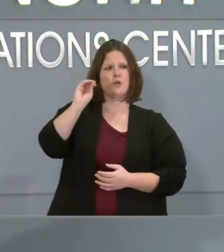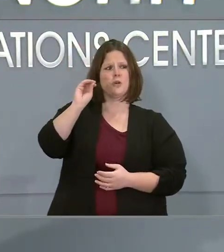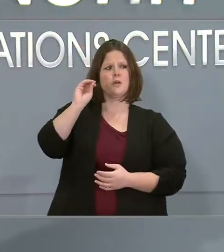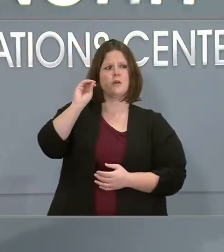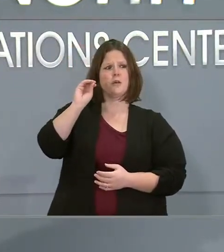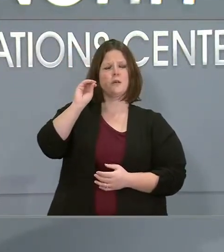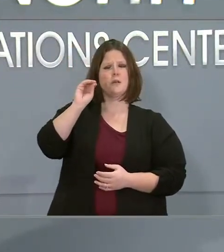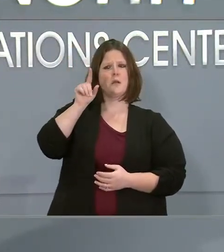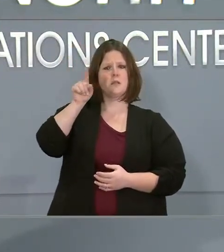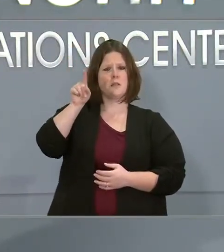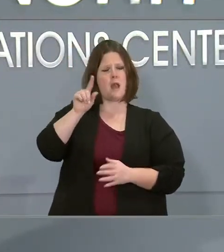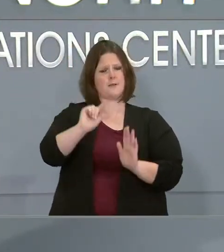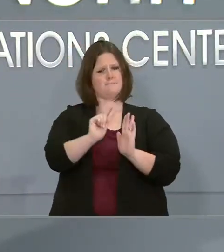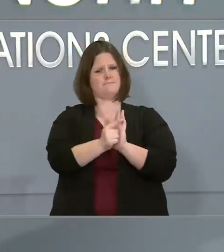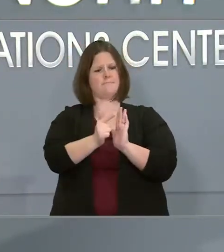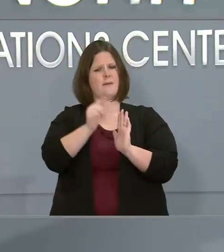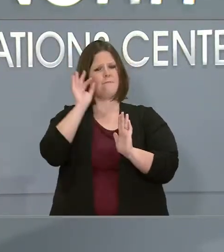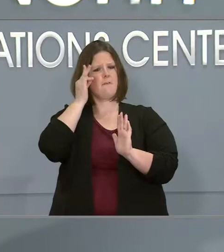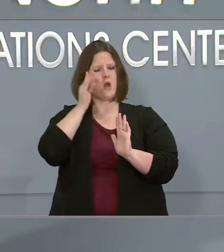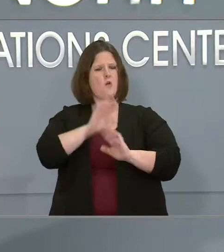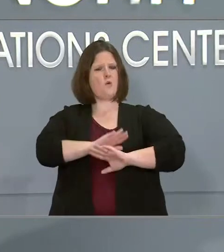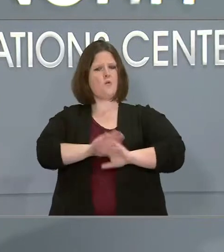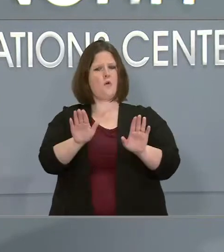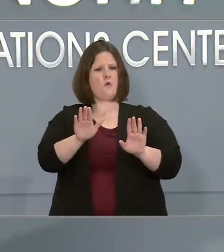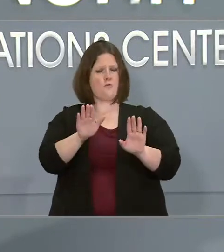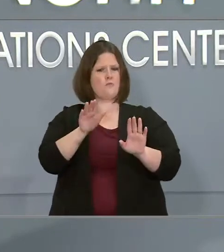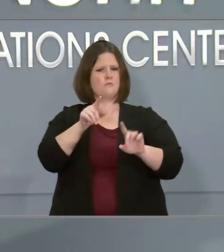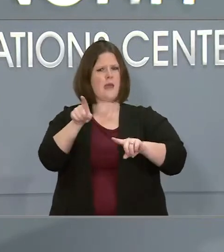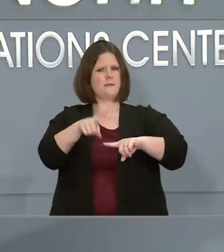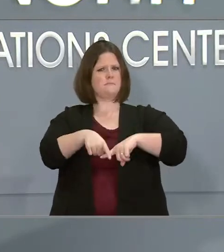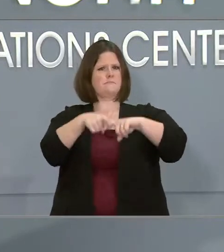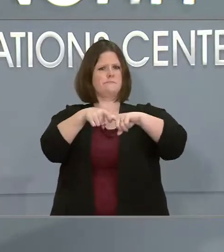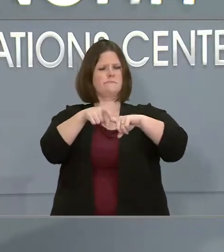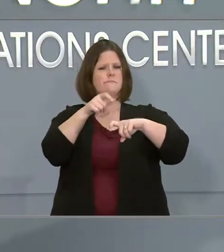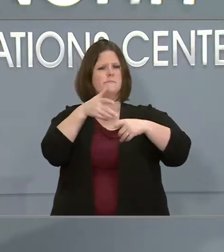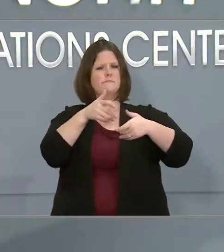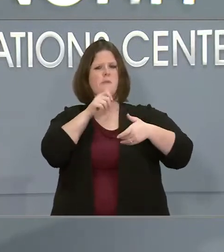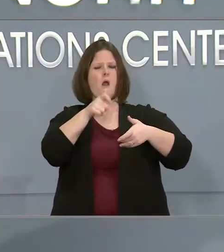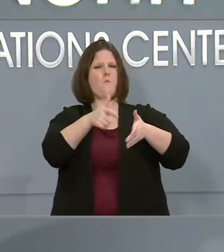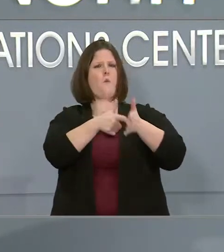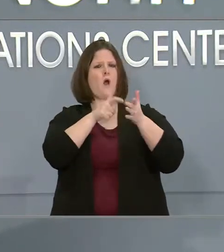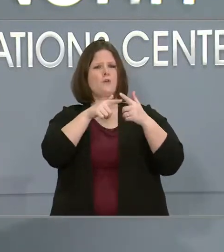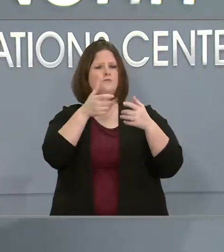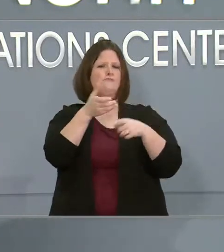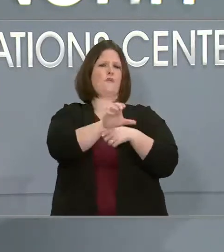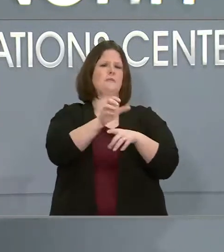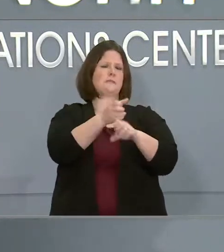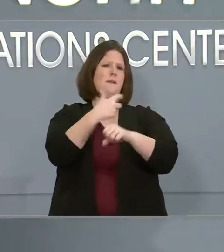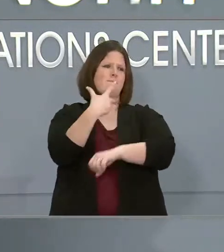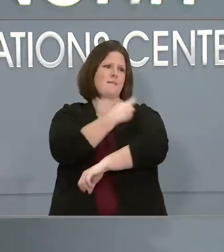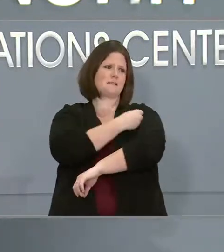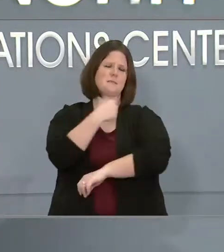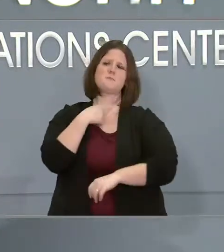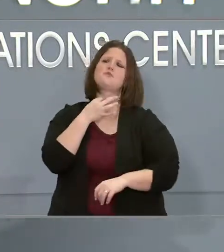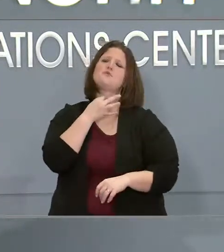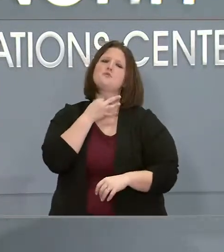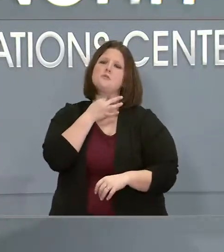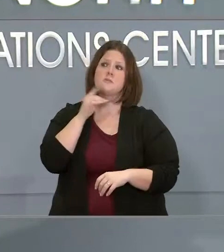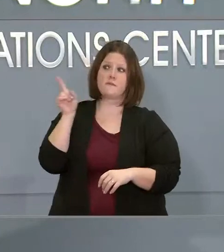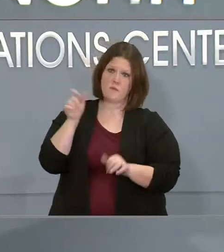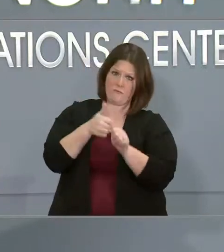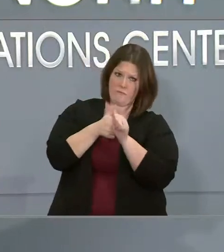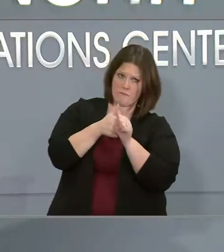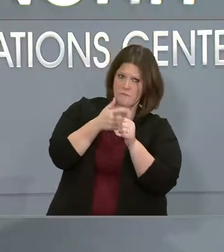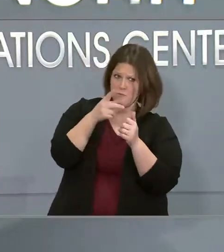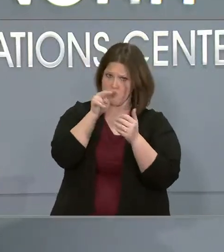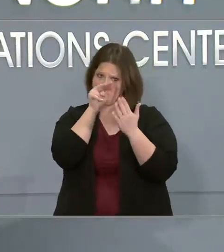barred the federal government from requiring healthcare workers in Missouri and 9 other states to get the COVID-19 vaccine. Curious to know if you've been following